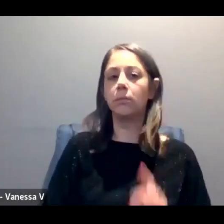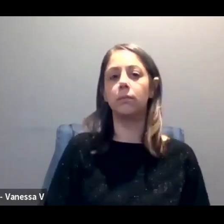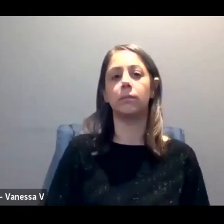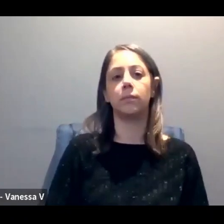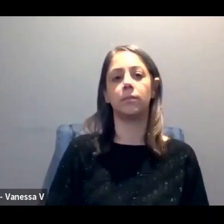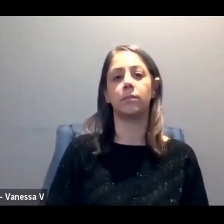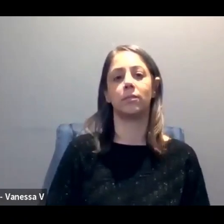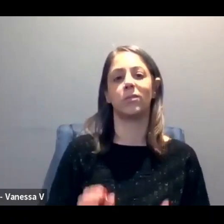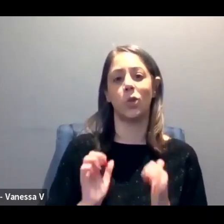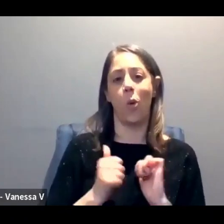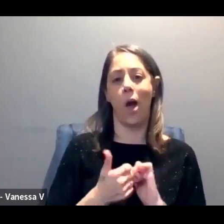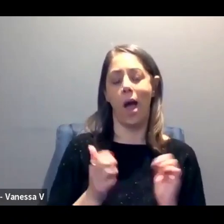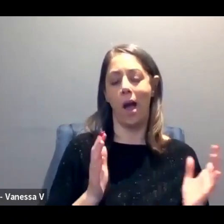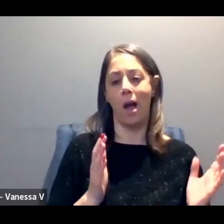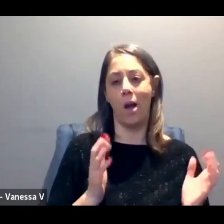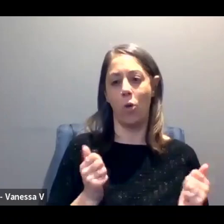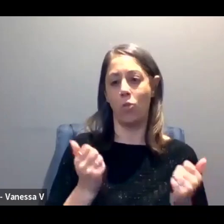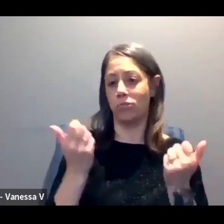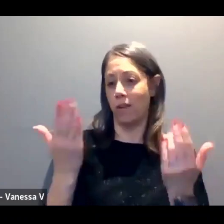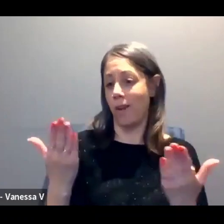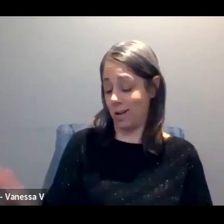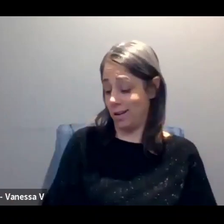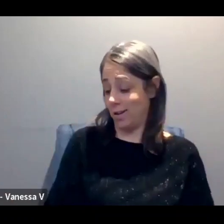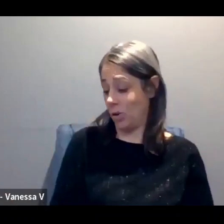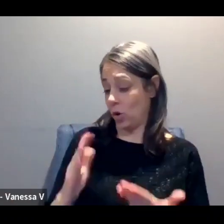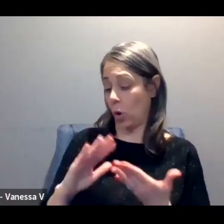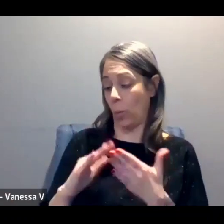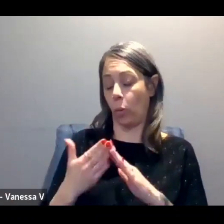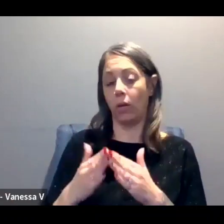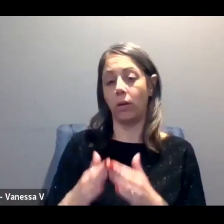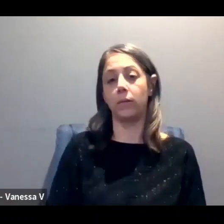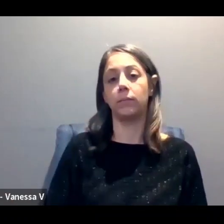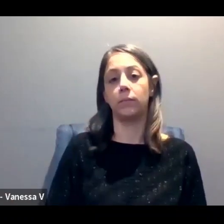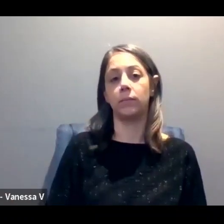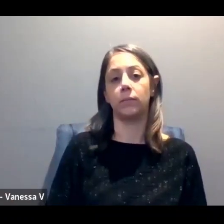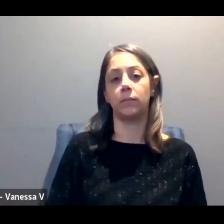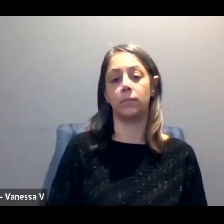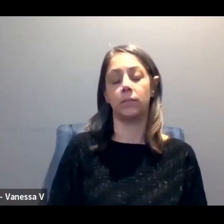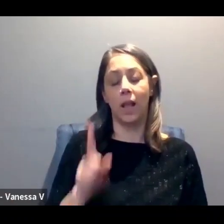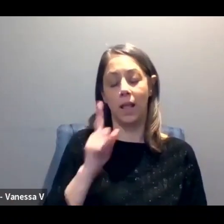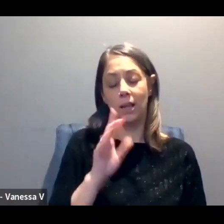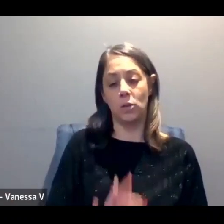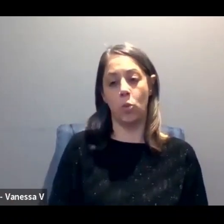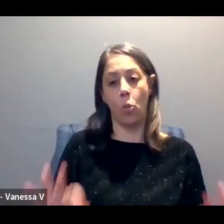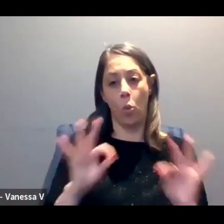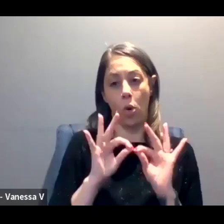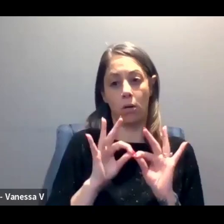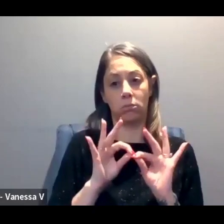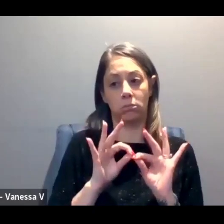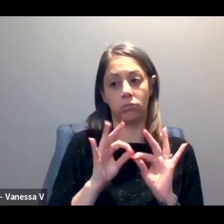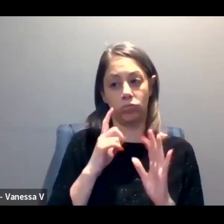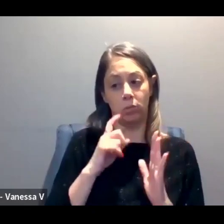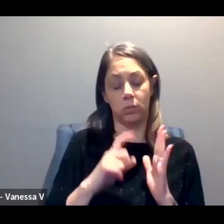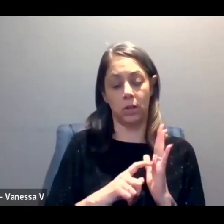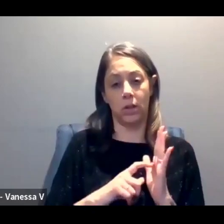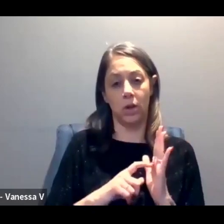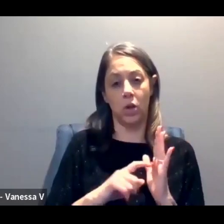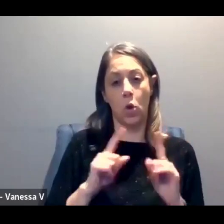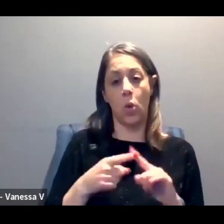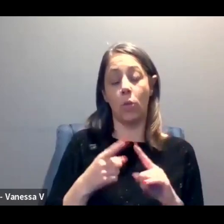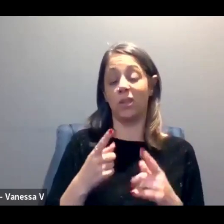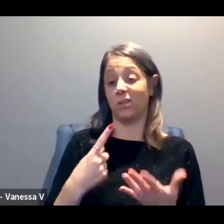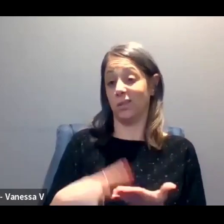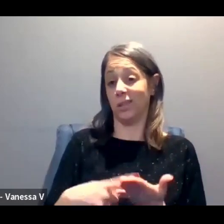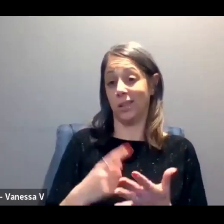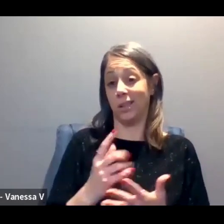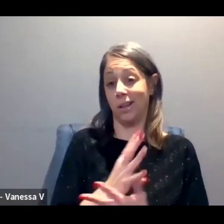So how do we provide care in the community? And I think it's really important as we get into this to recognize that this is not, when we talk about a continuum, this